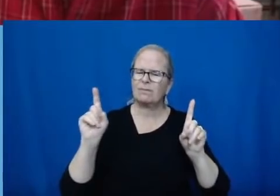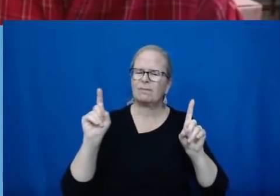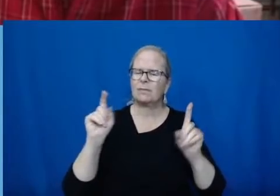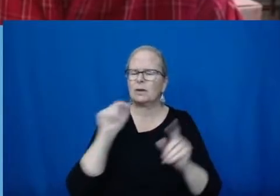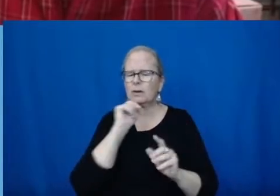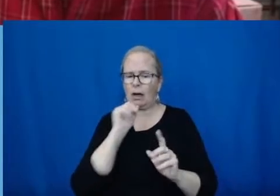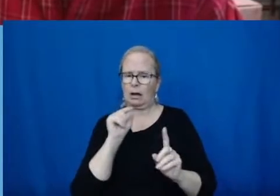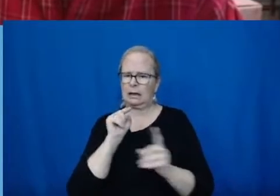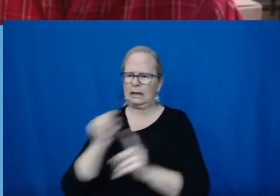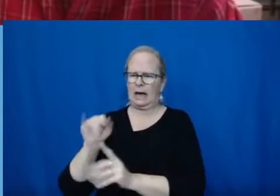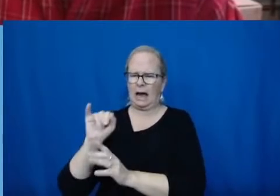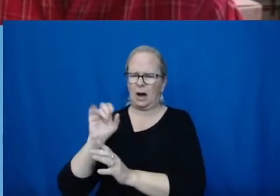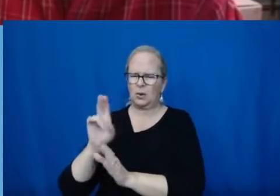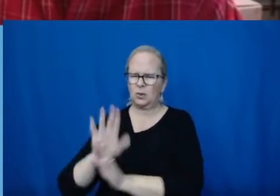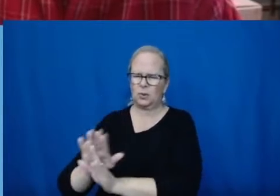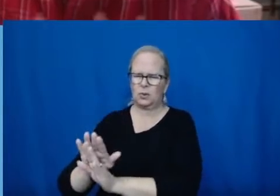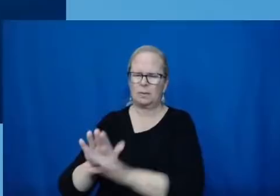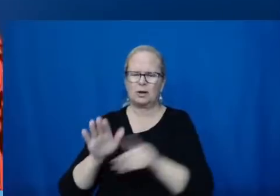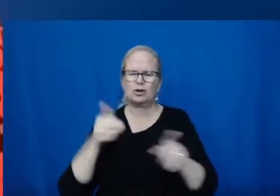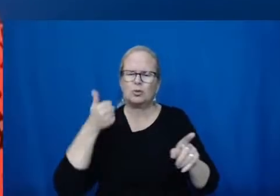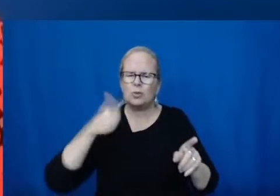thank you so very much.